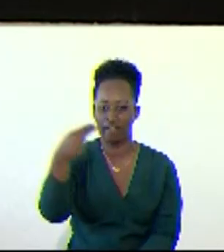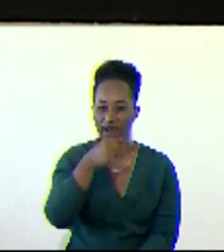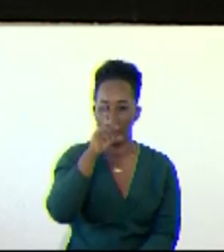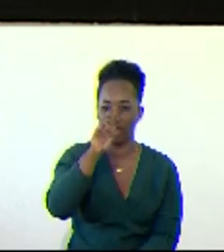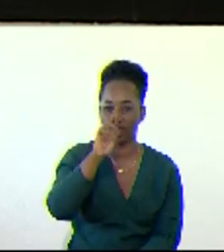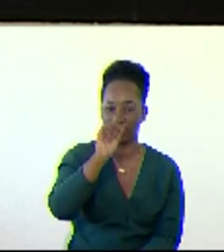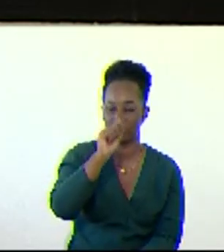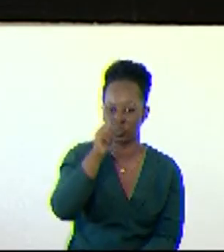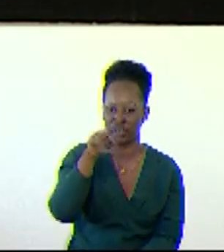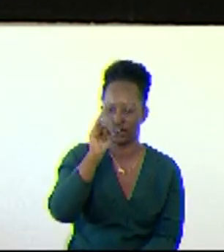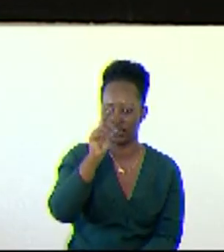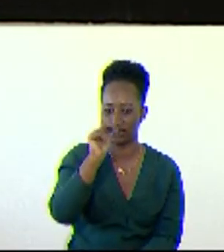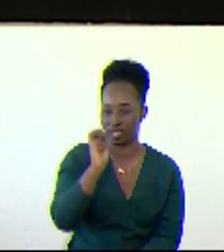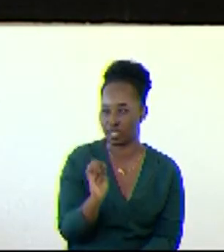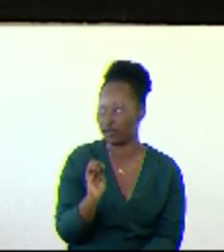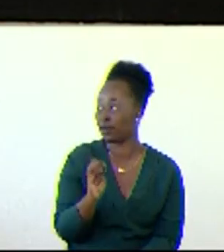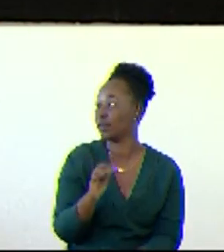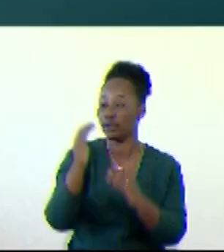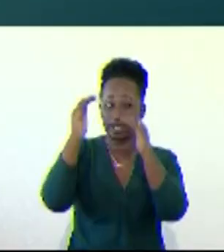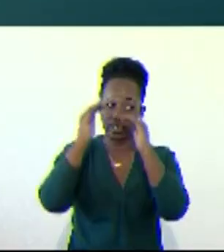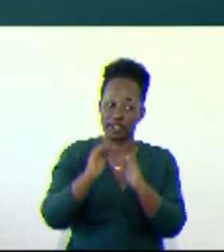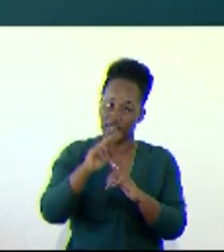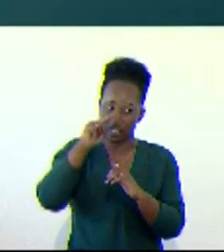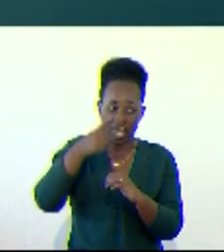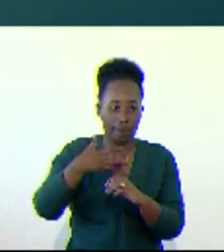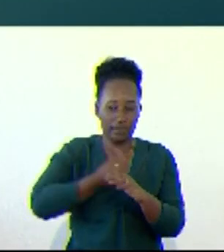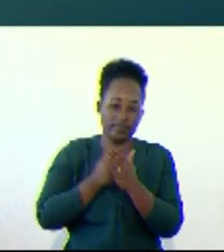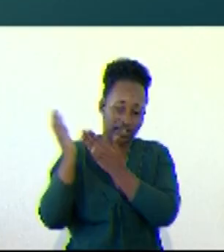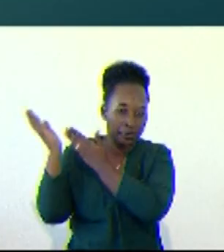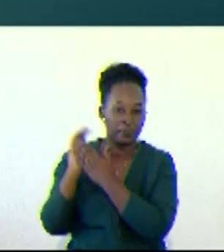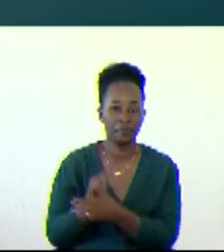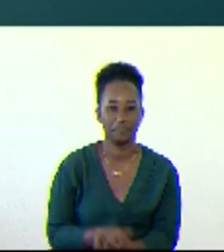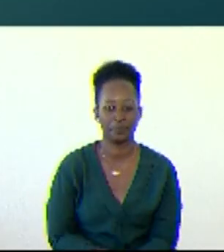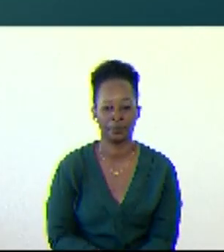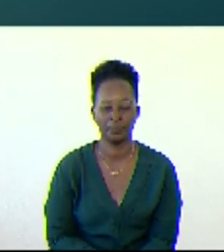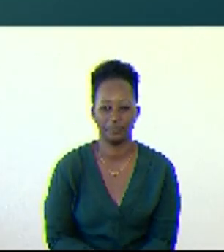have ethanol reacting with hydroxyamine.